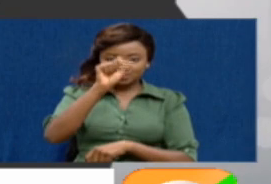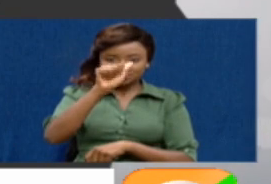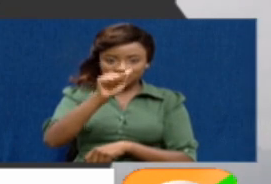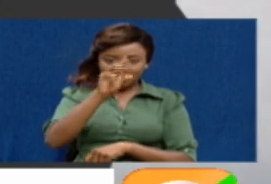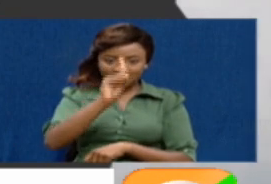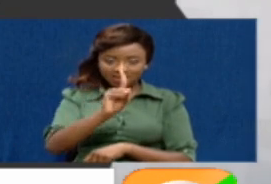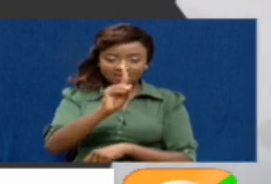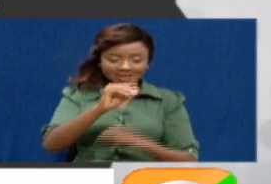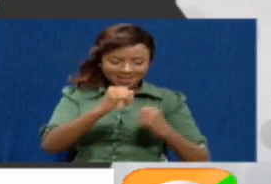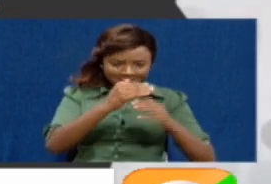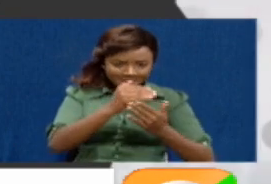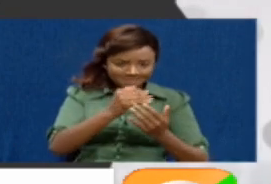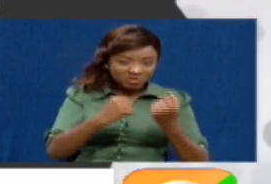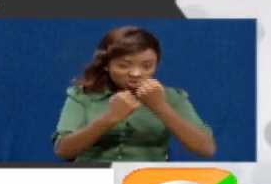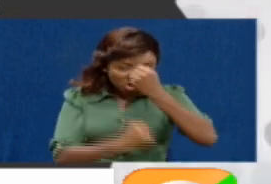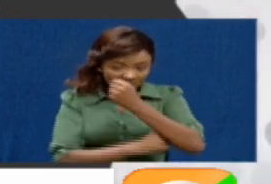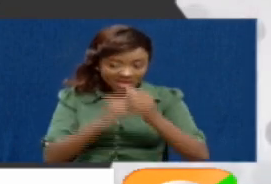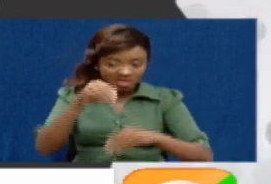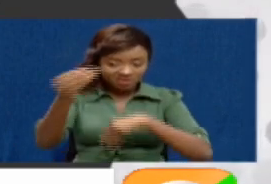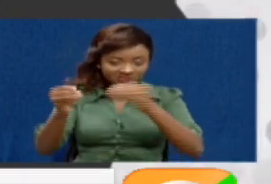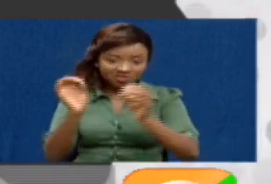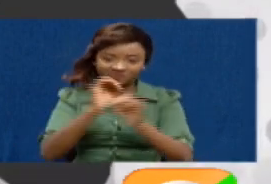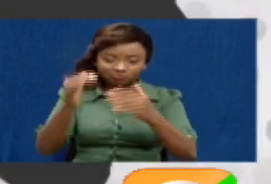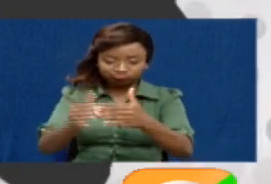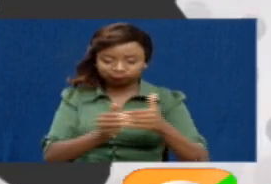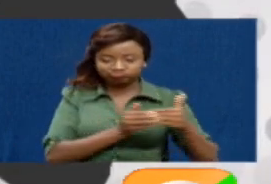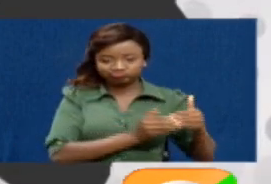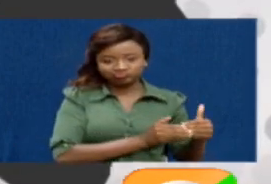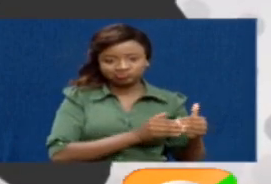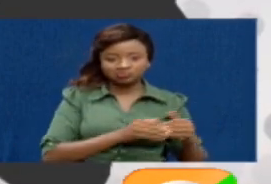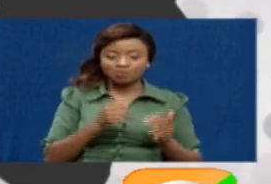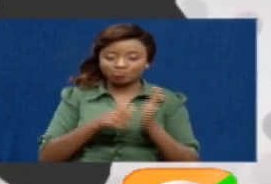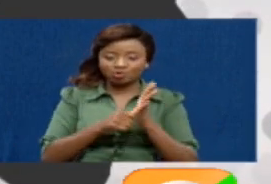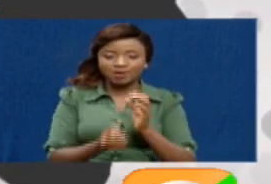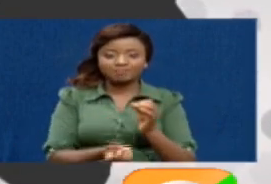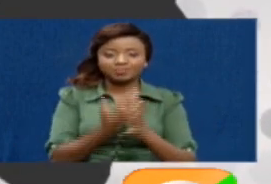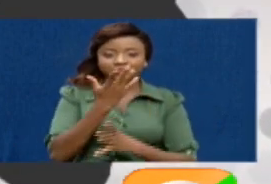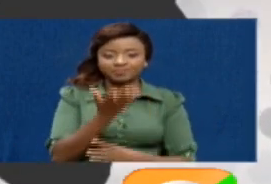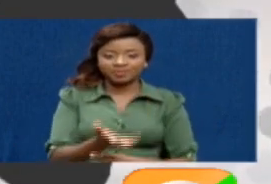for blood drives and management. Sam Gituku, Citizen TV, Nairobi.